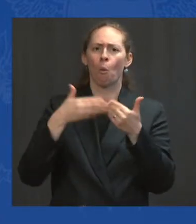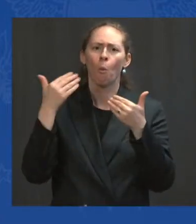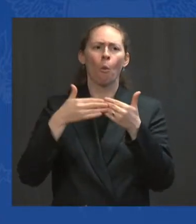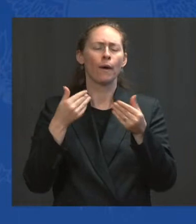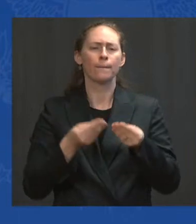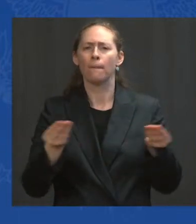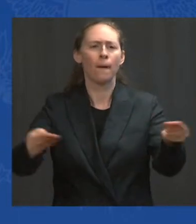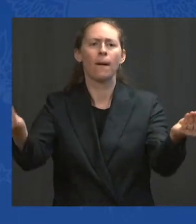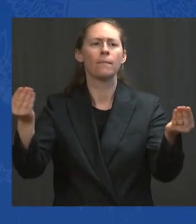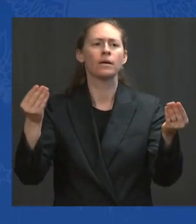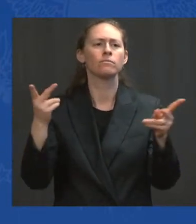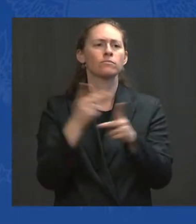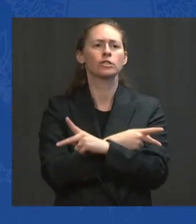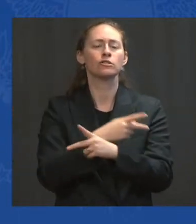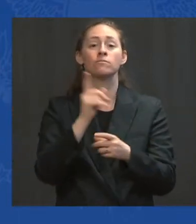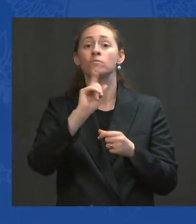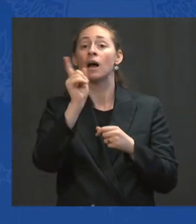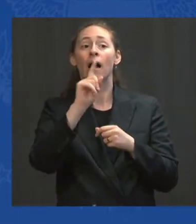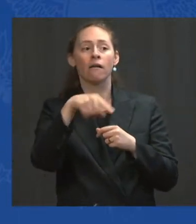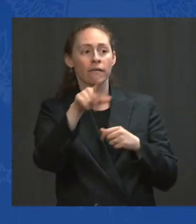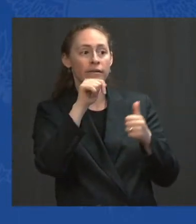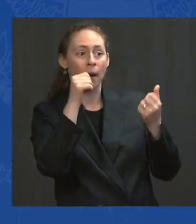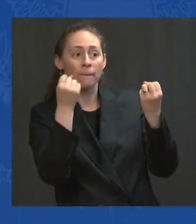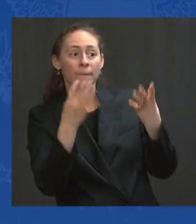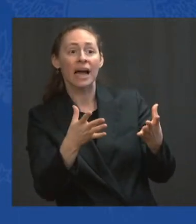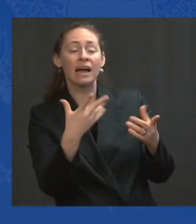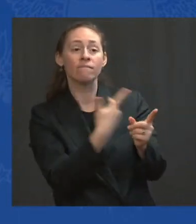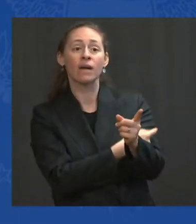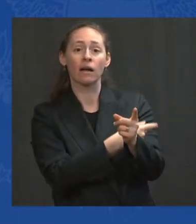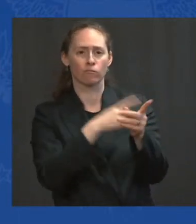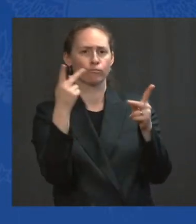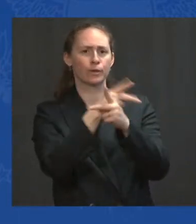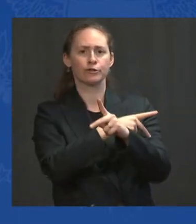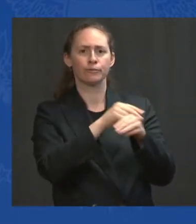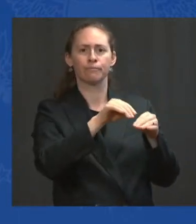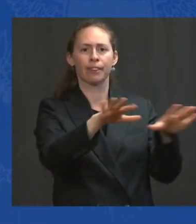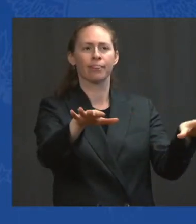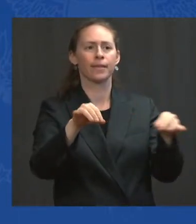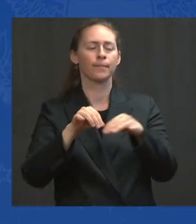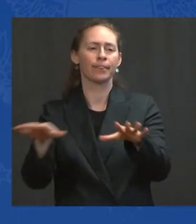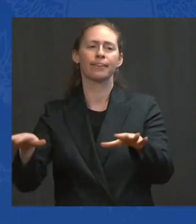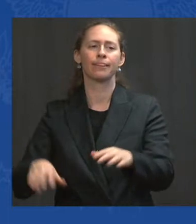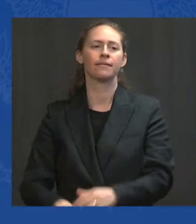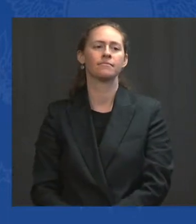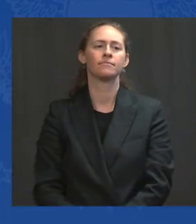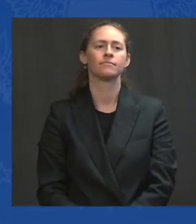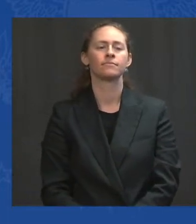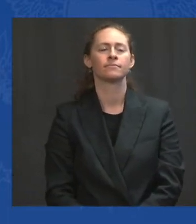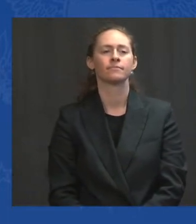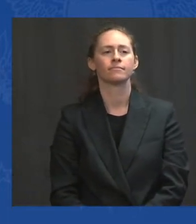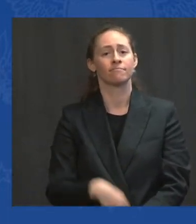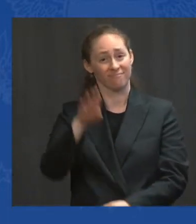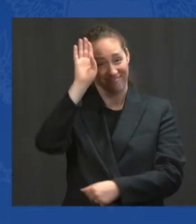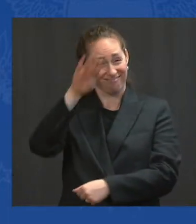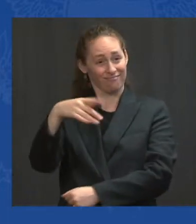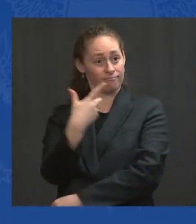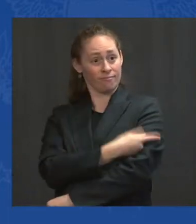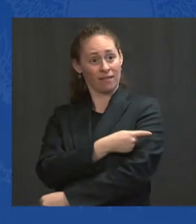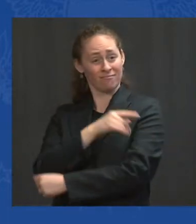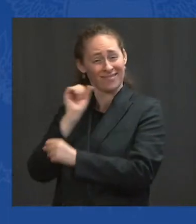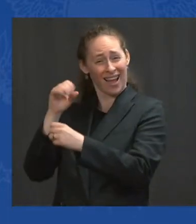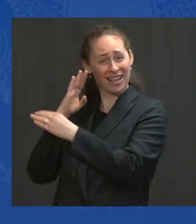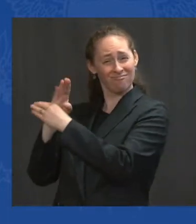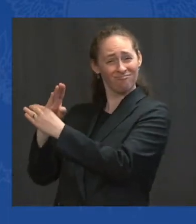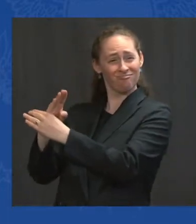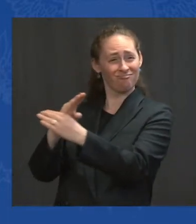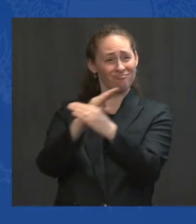with low vaccination rates. We also know that our authorized vaccines prevent severe disease, hospitalization,